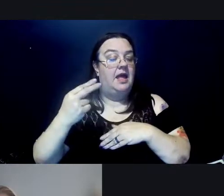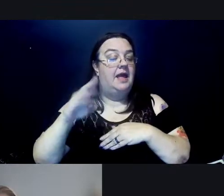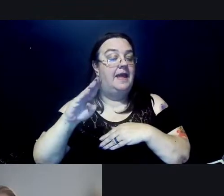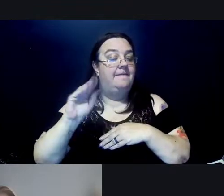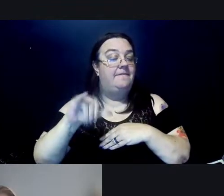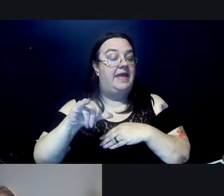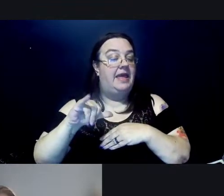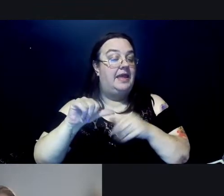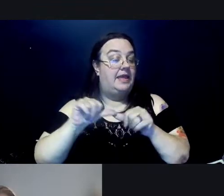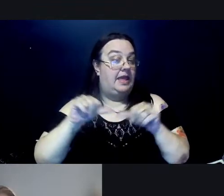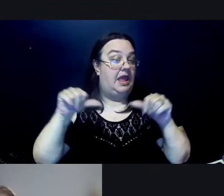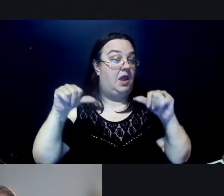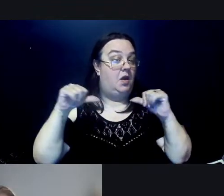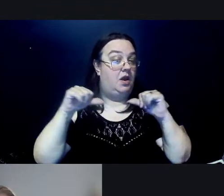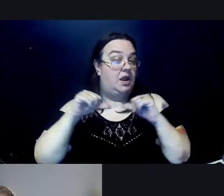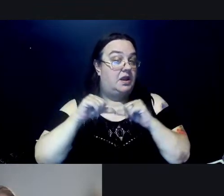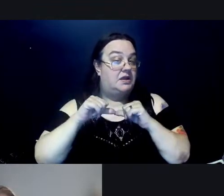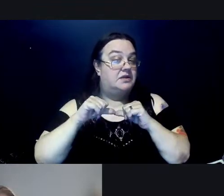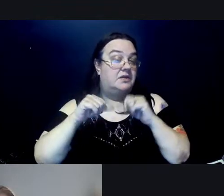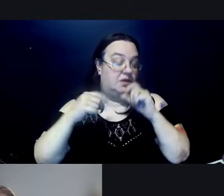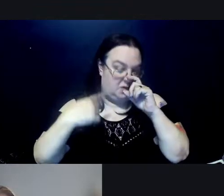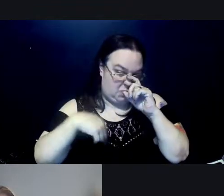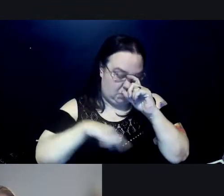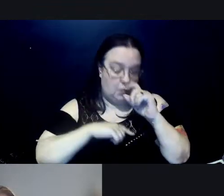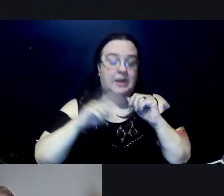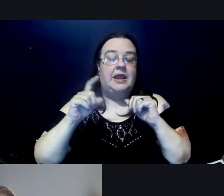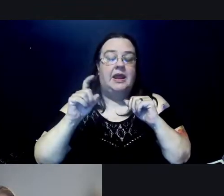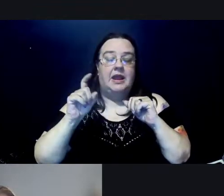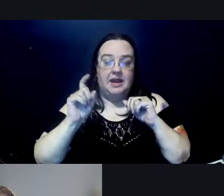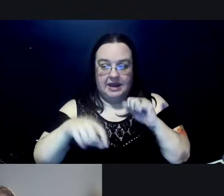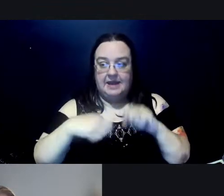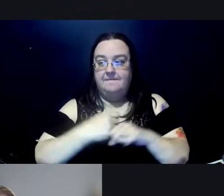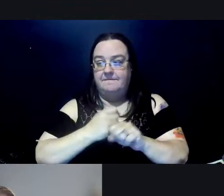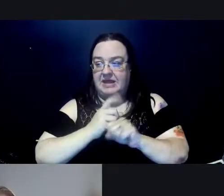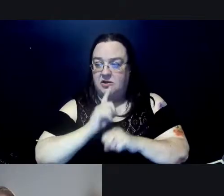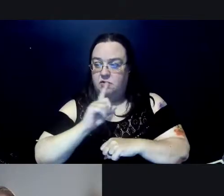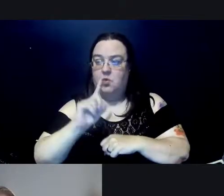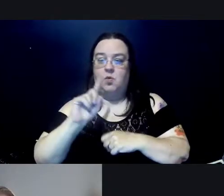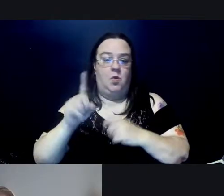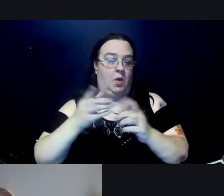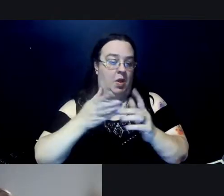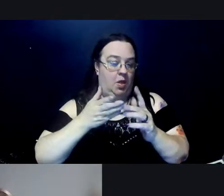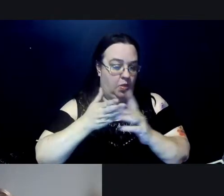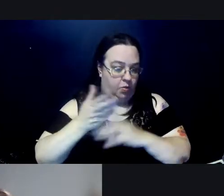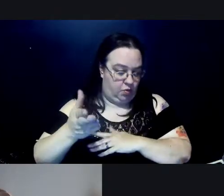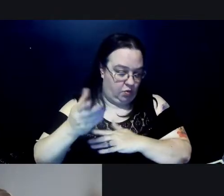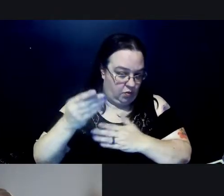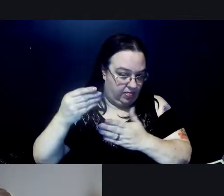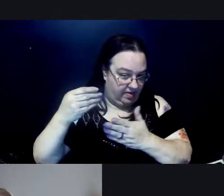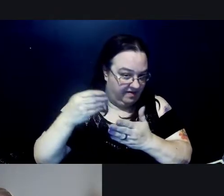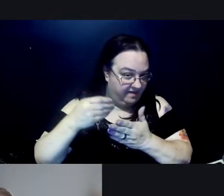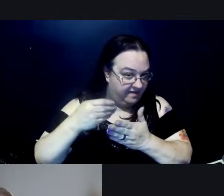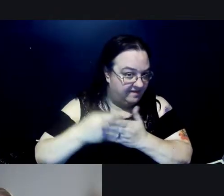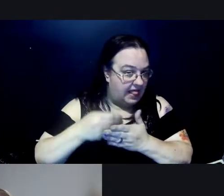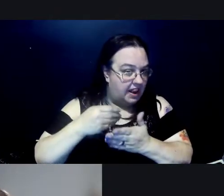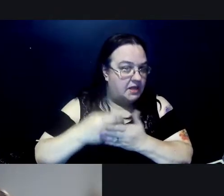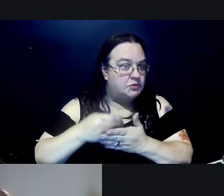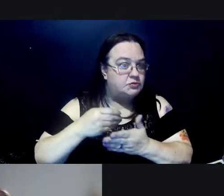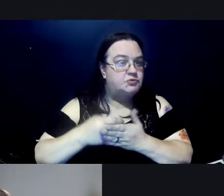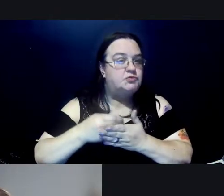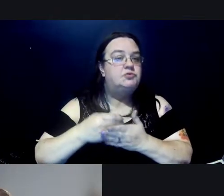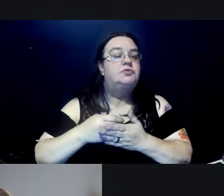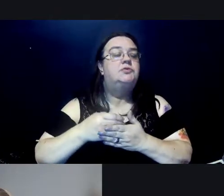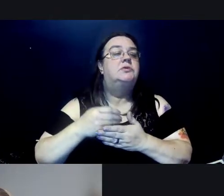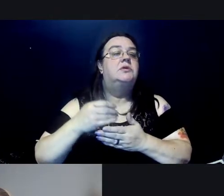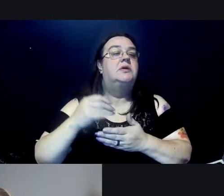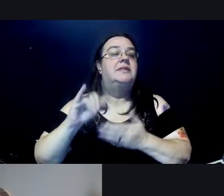We need to make sure that we've gone through the financials, that the financials get